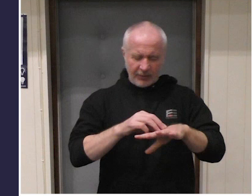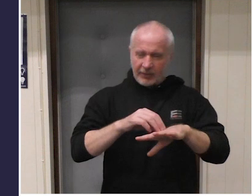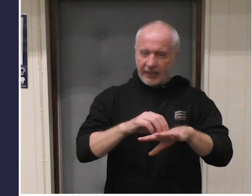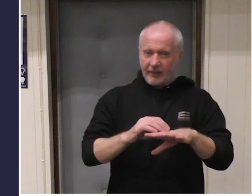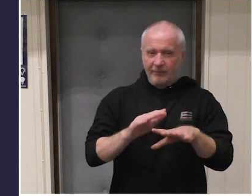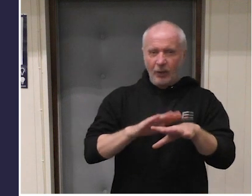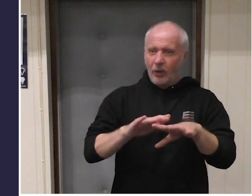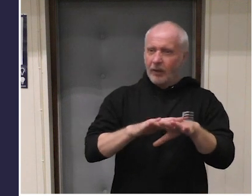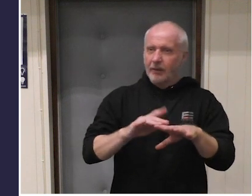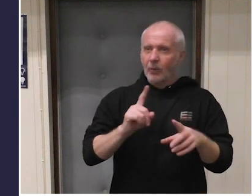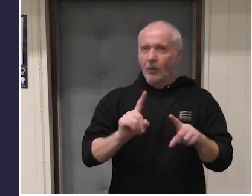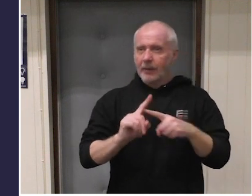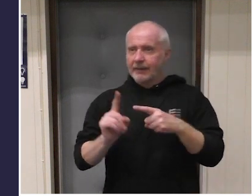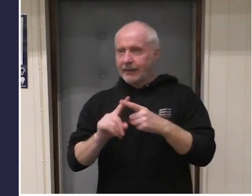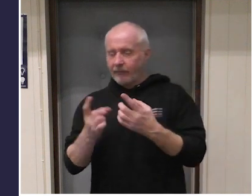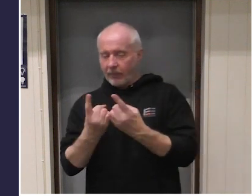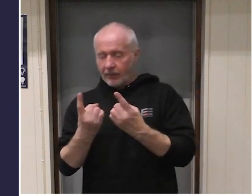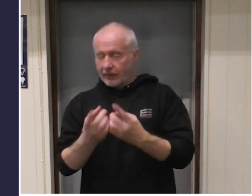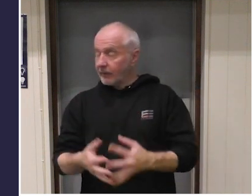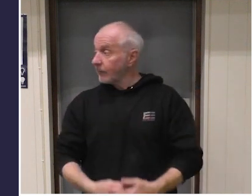other property. Okay?